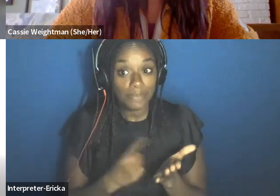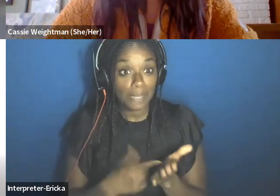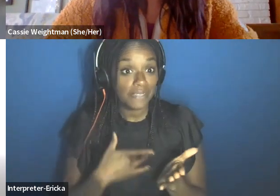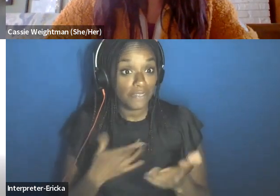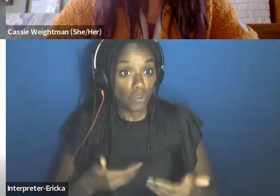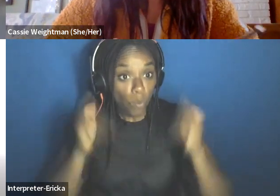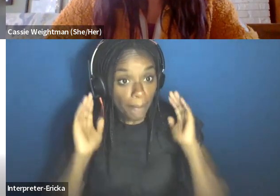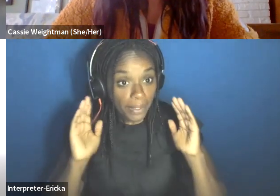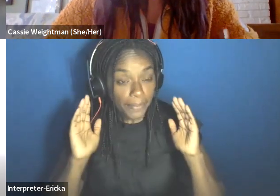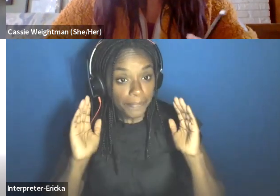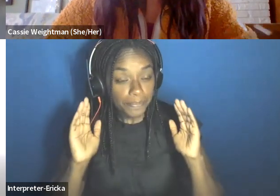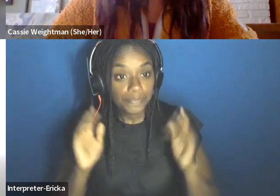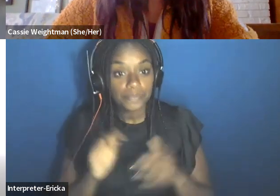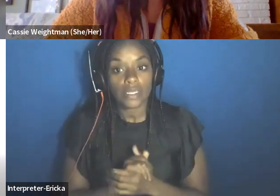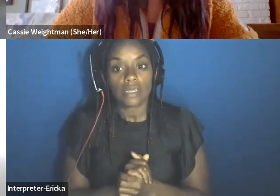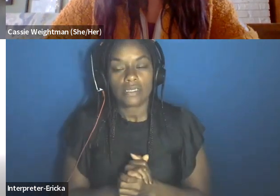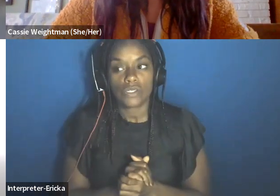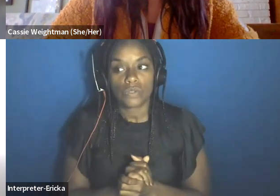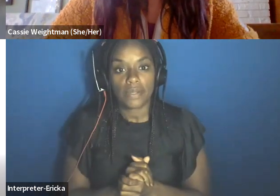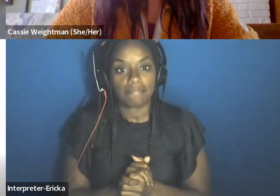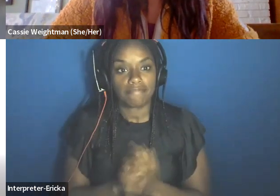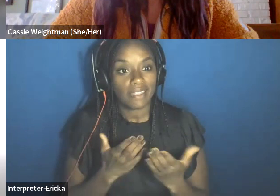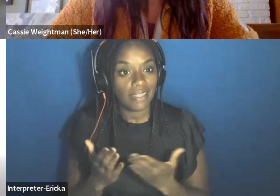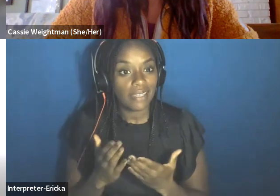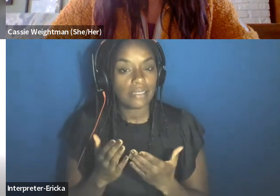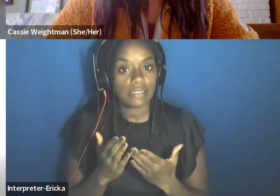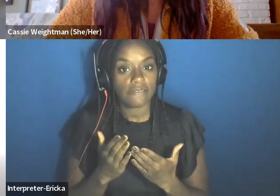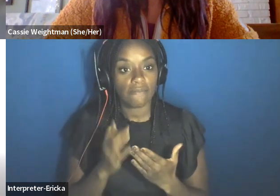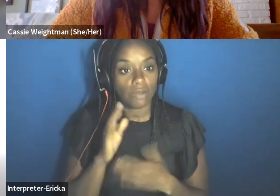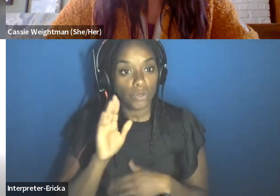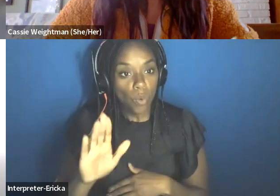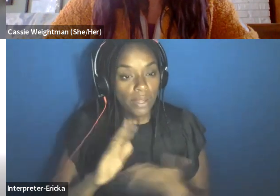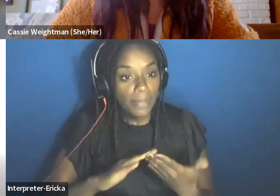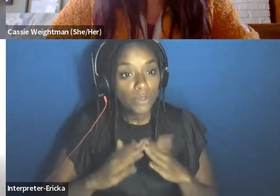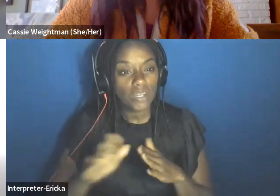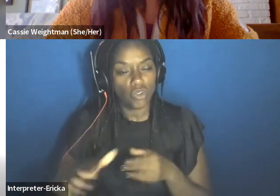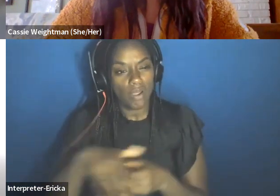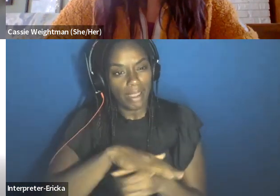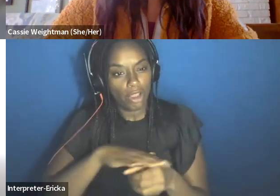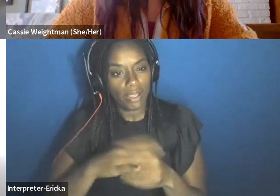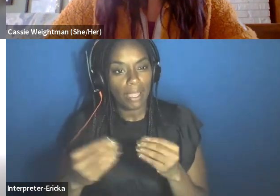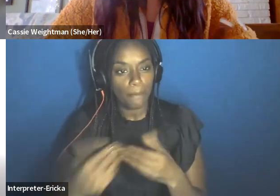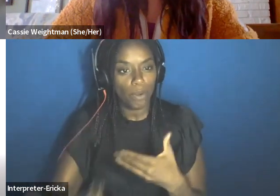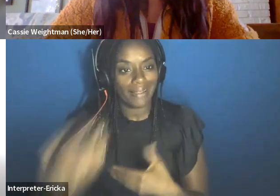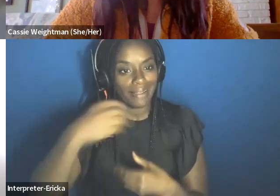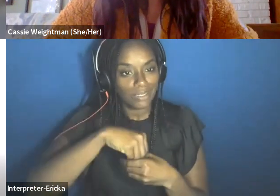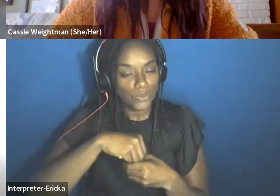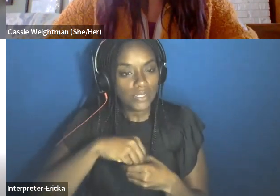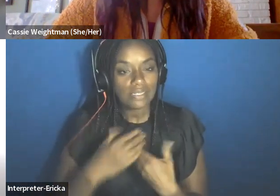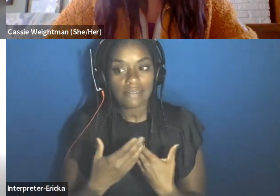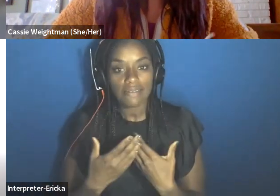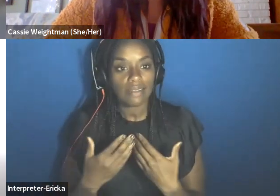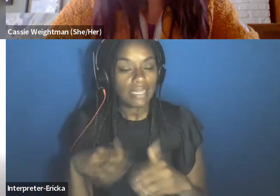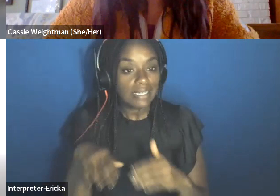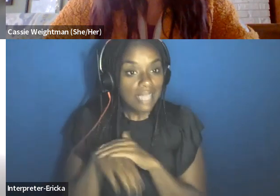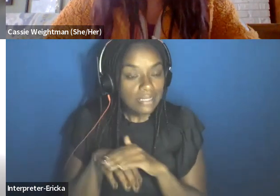make, your community, your area, just a more inclusive place, a more accessible place,